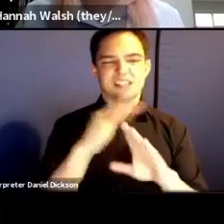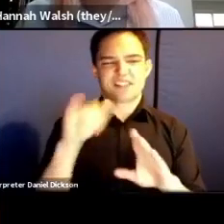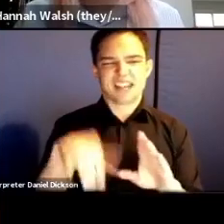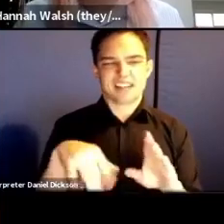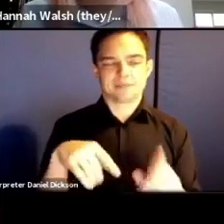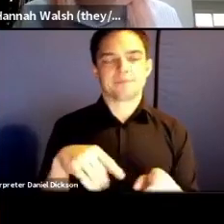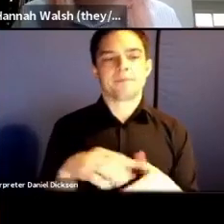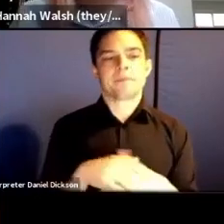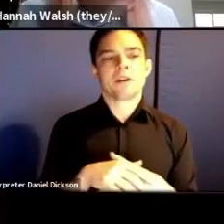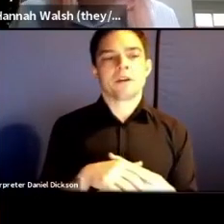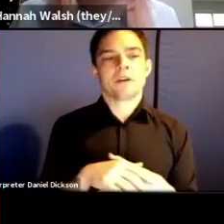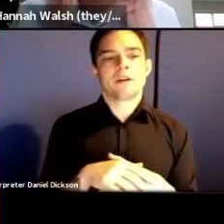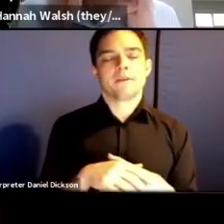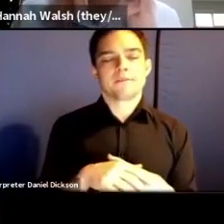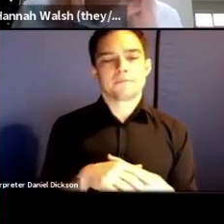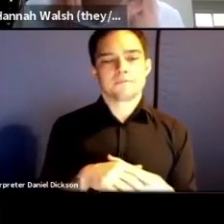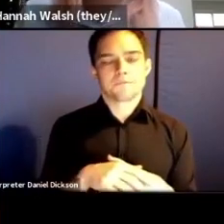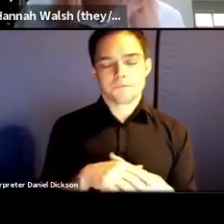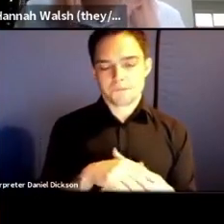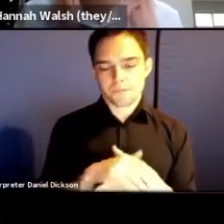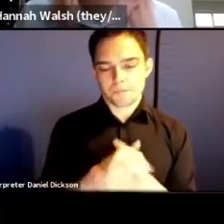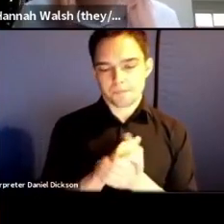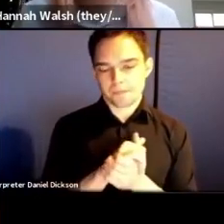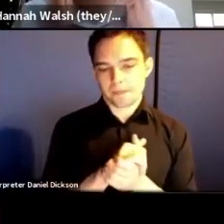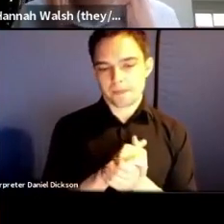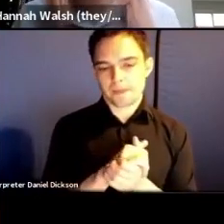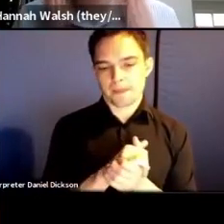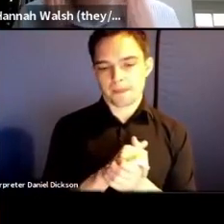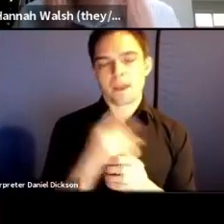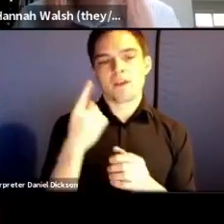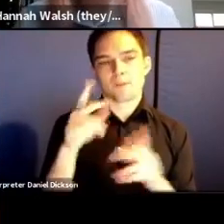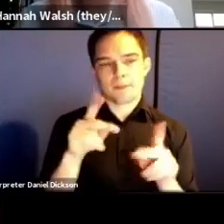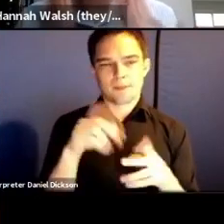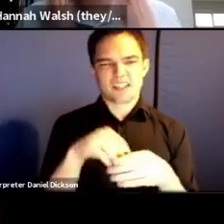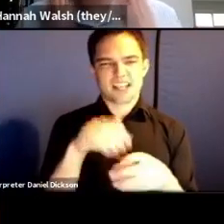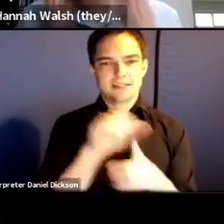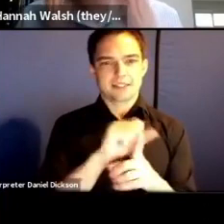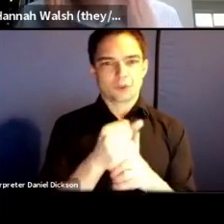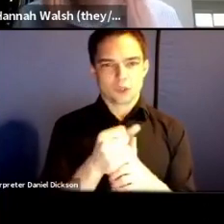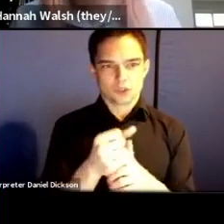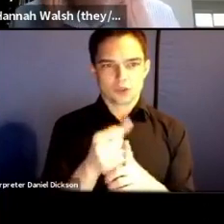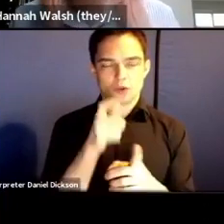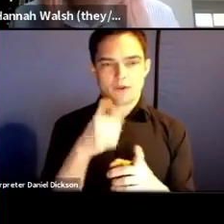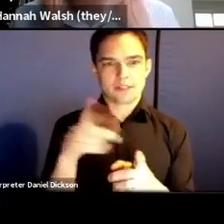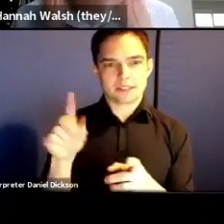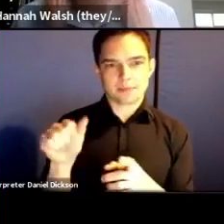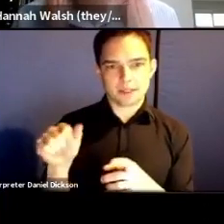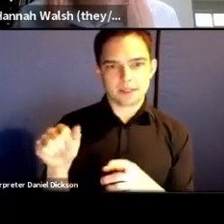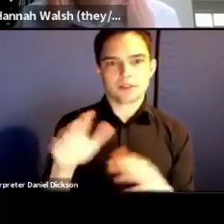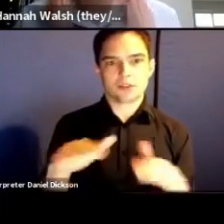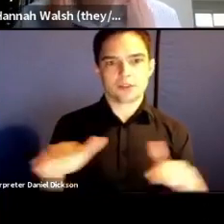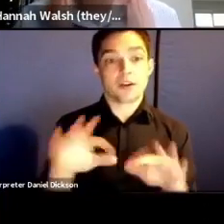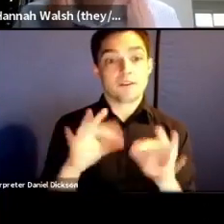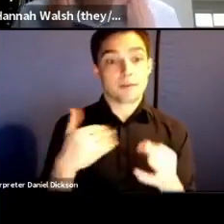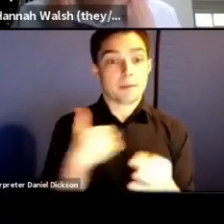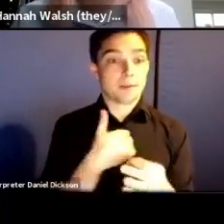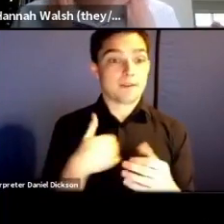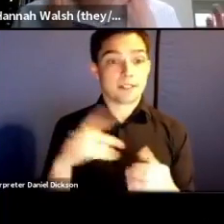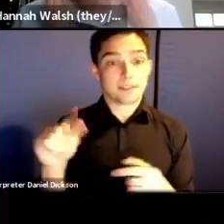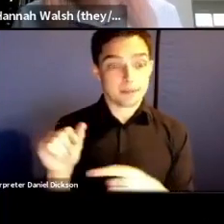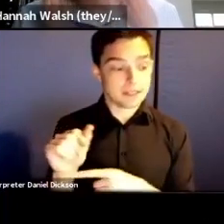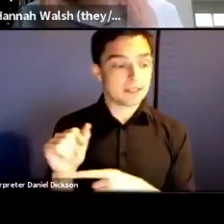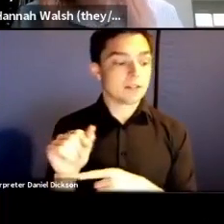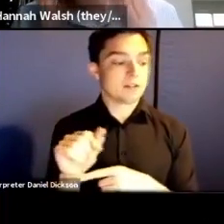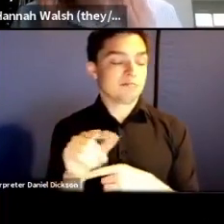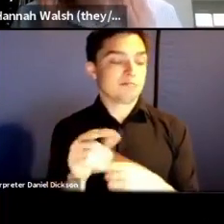think for people in this situation who have children who have disabilities or family members who have disabilities, while you may